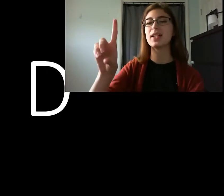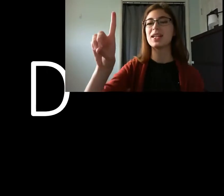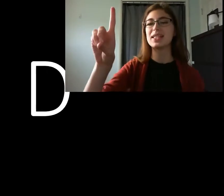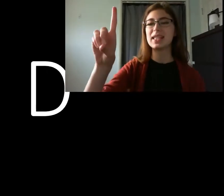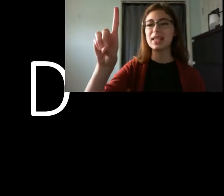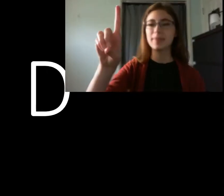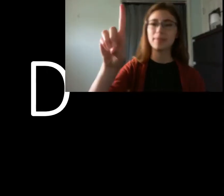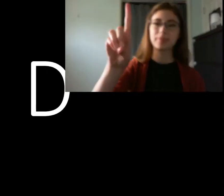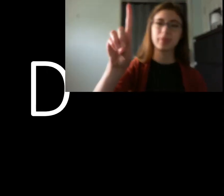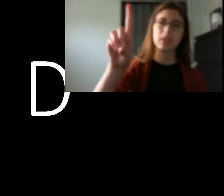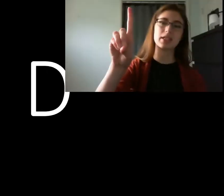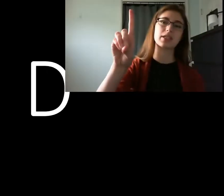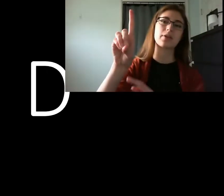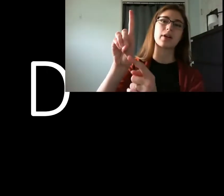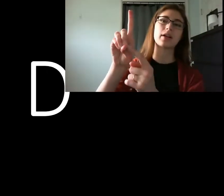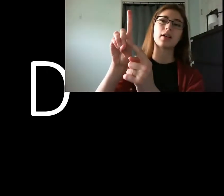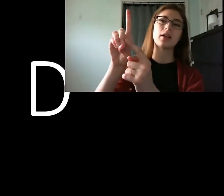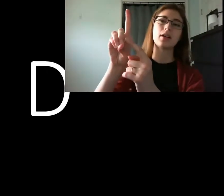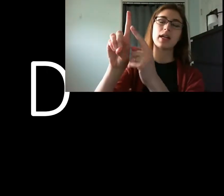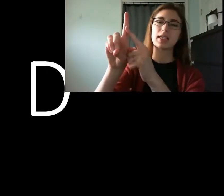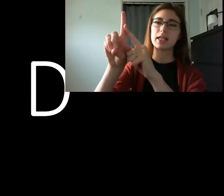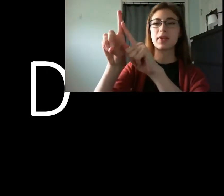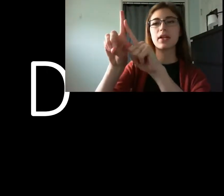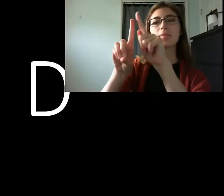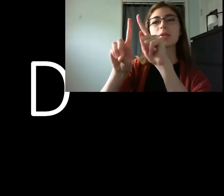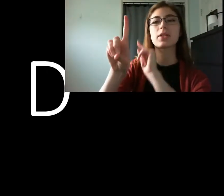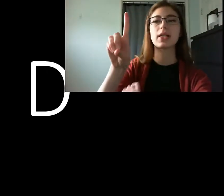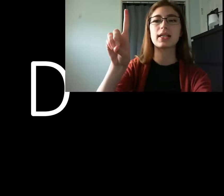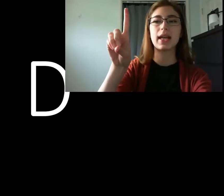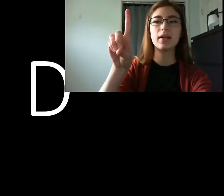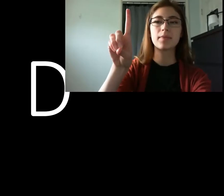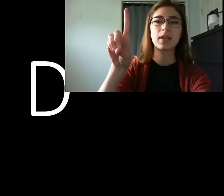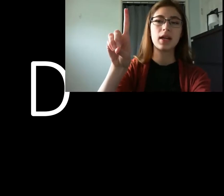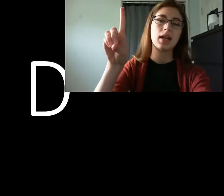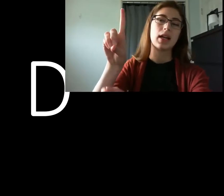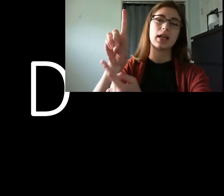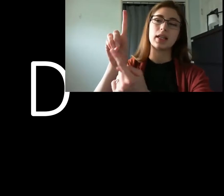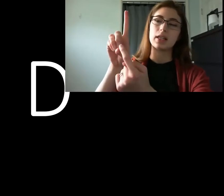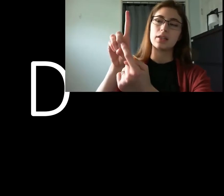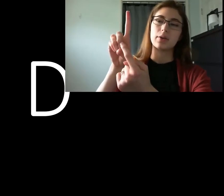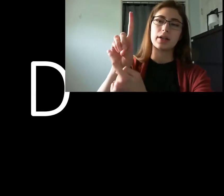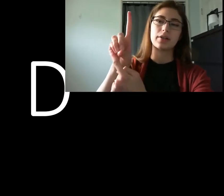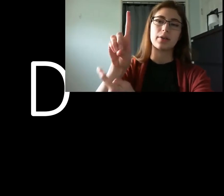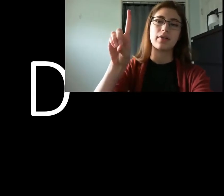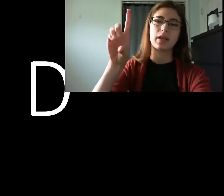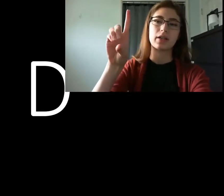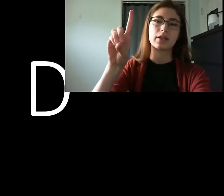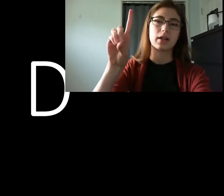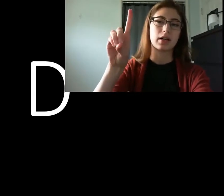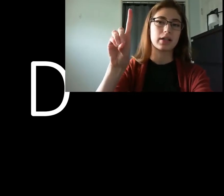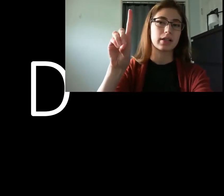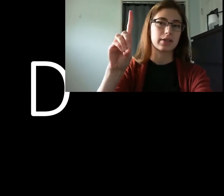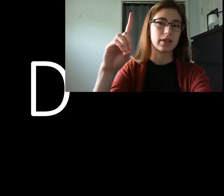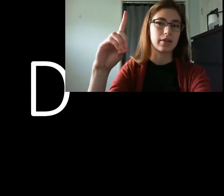that. D is your index finger straight in the air. And then your other 3